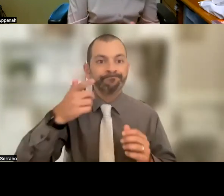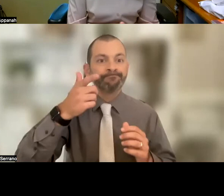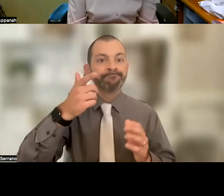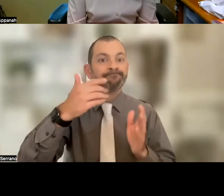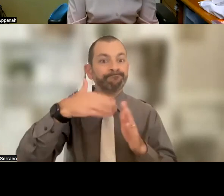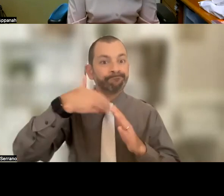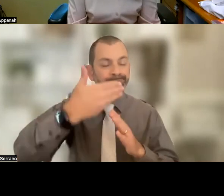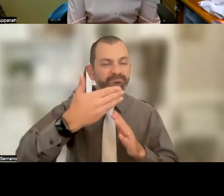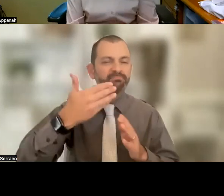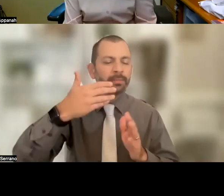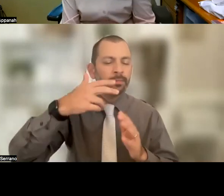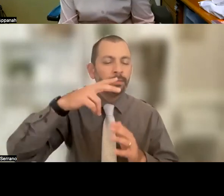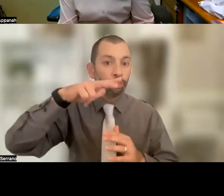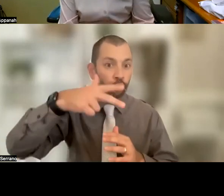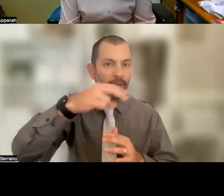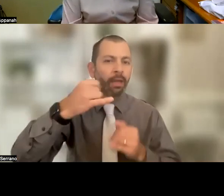Great.